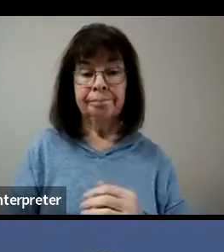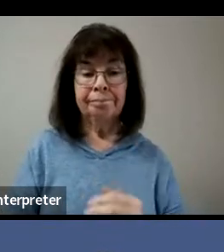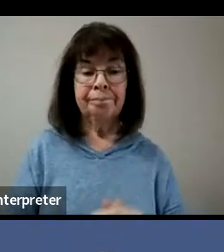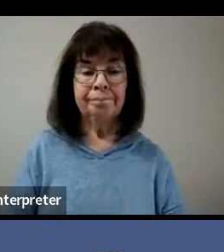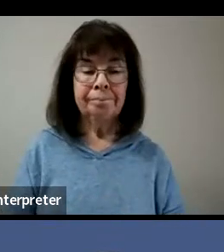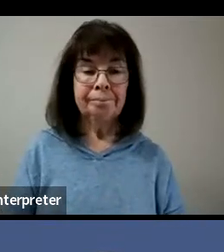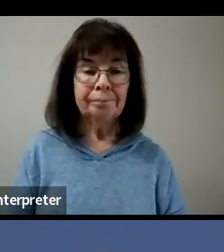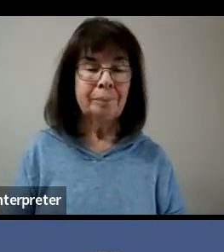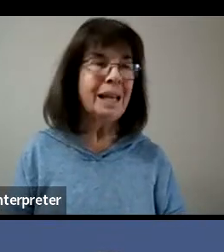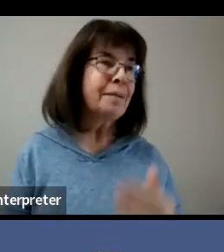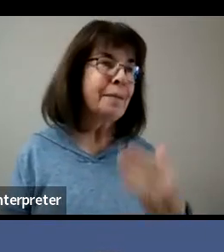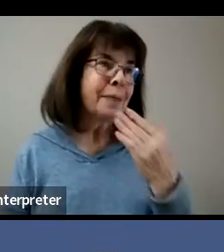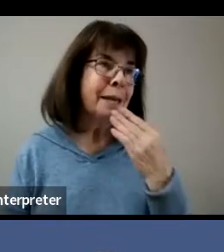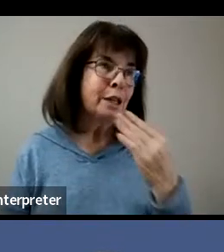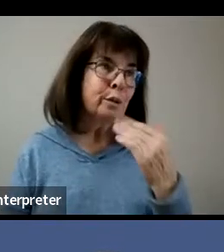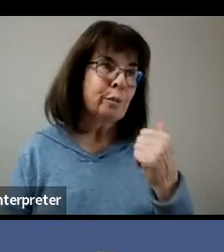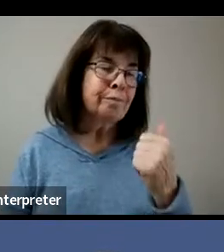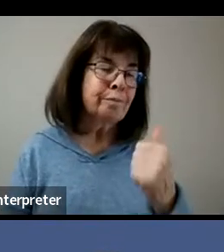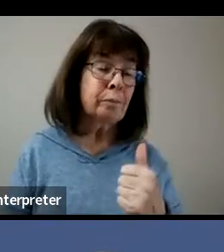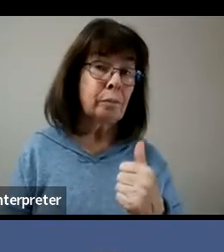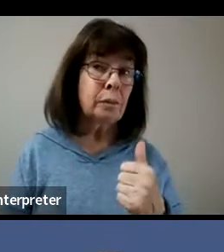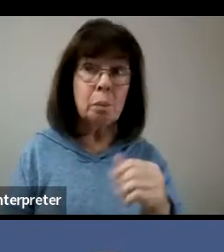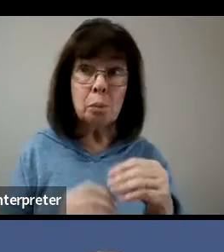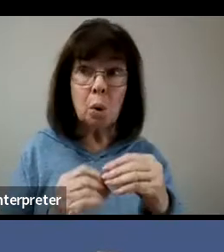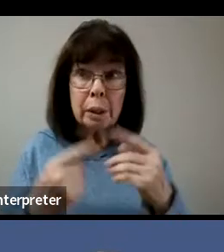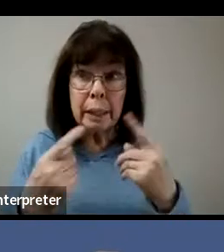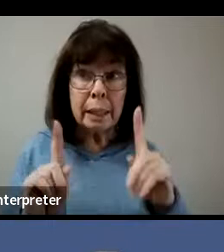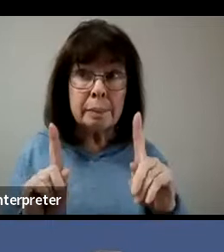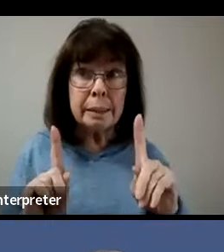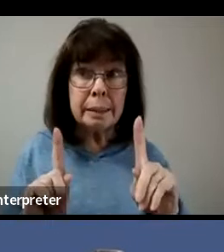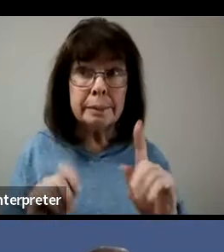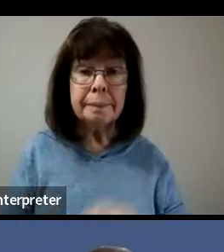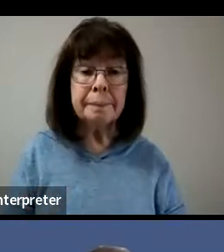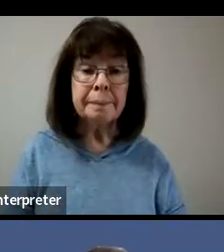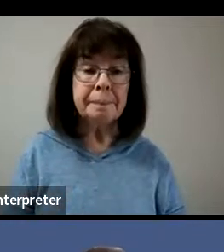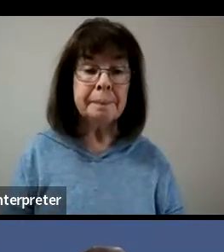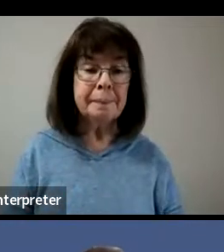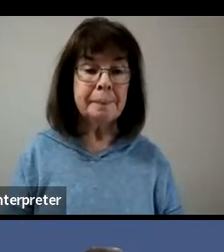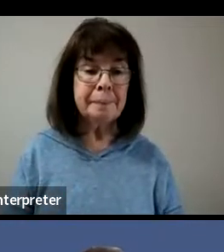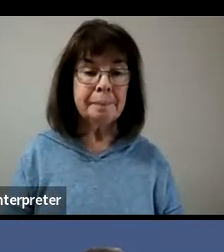Thank you. Any other announcements?